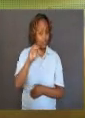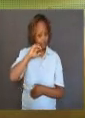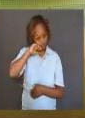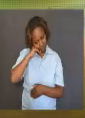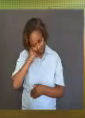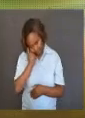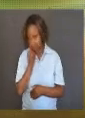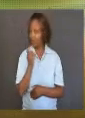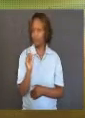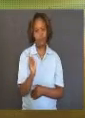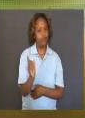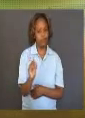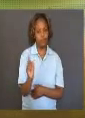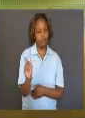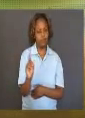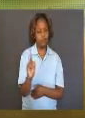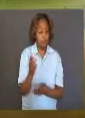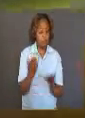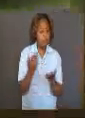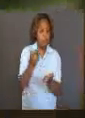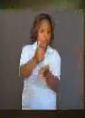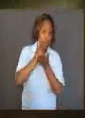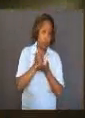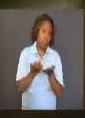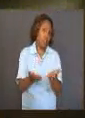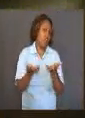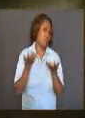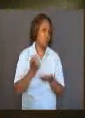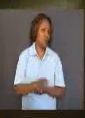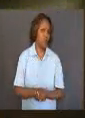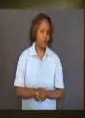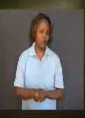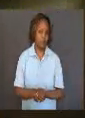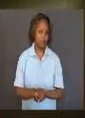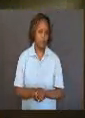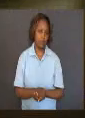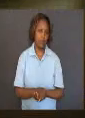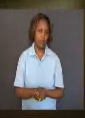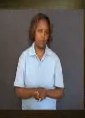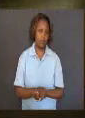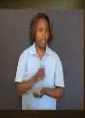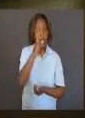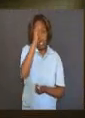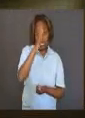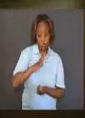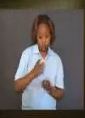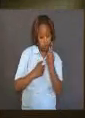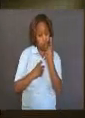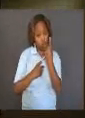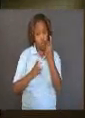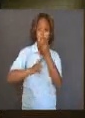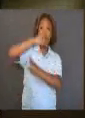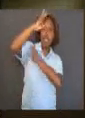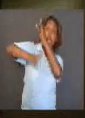feel ashamed if you need to ask for help. No one can carry all